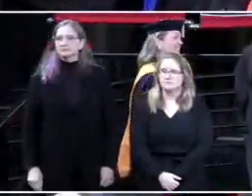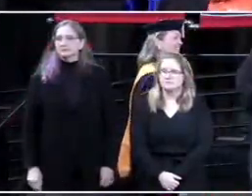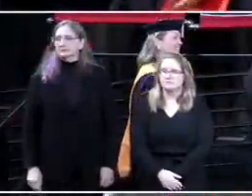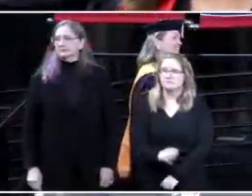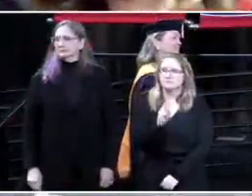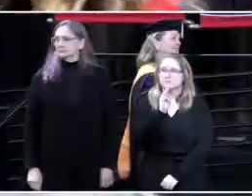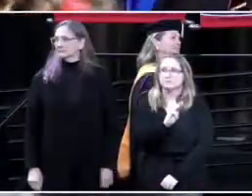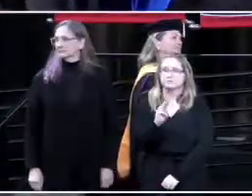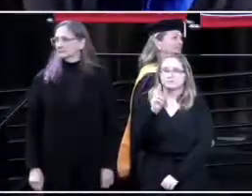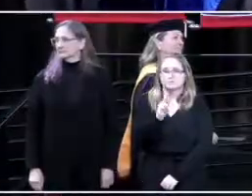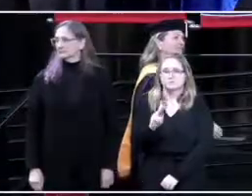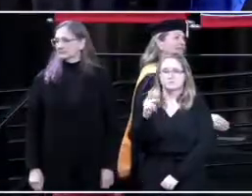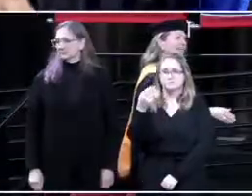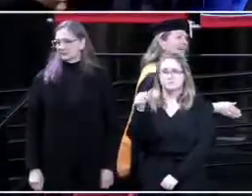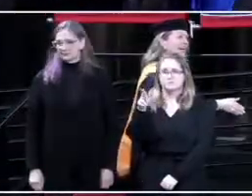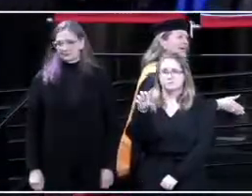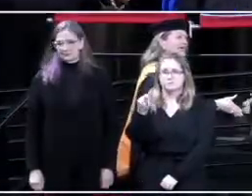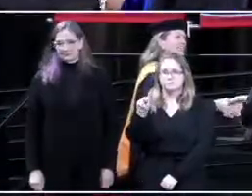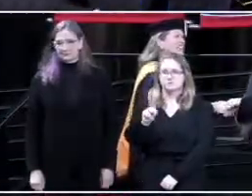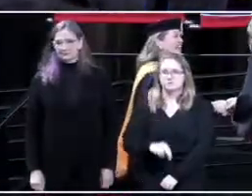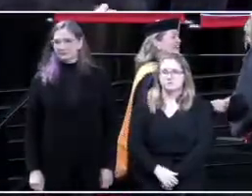Matthew Kyle Herndon,